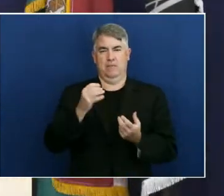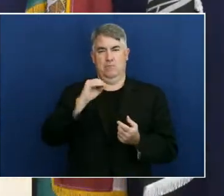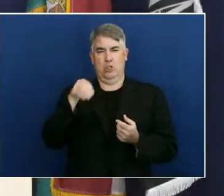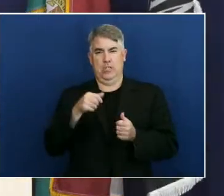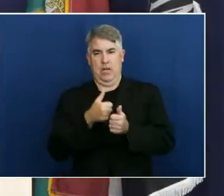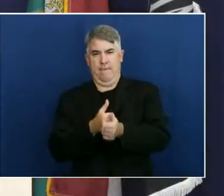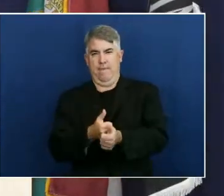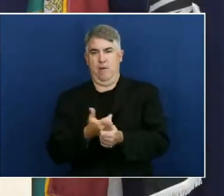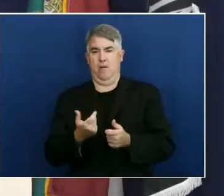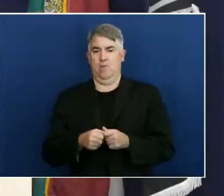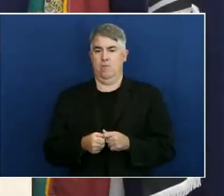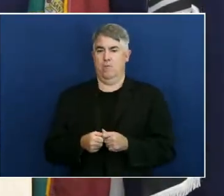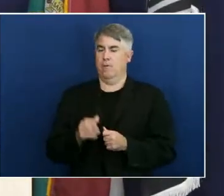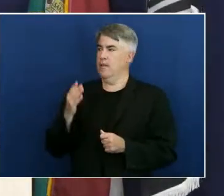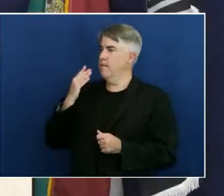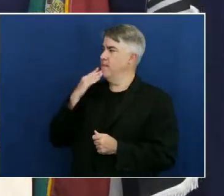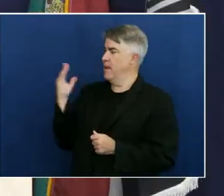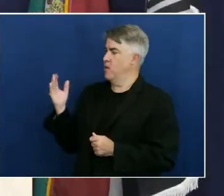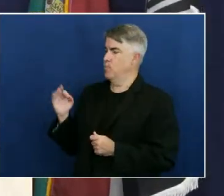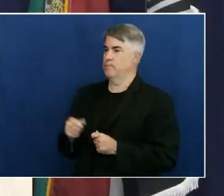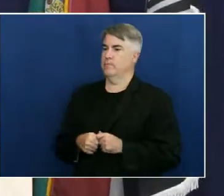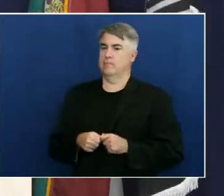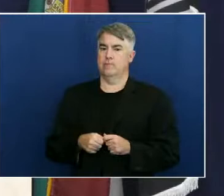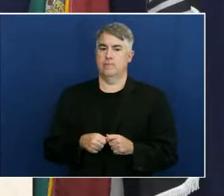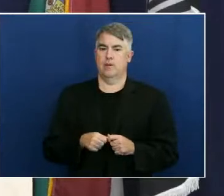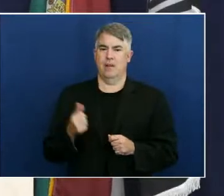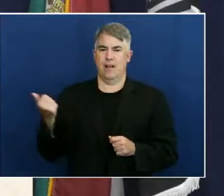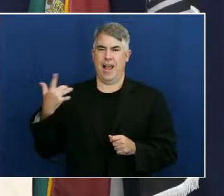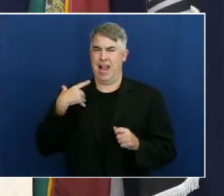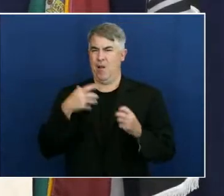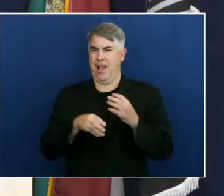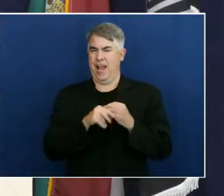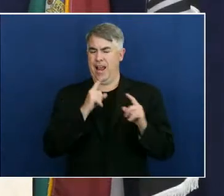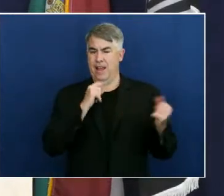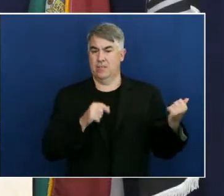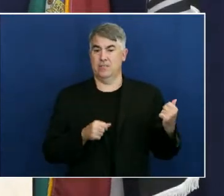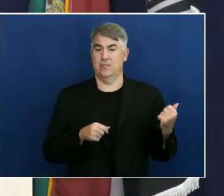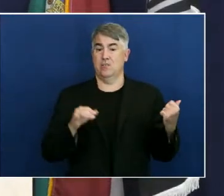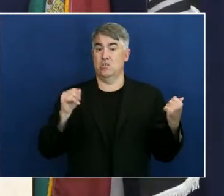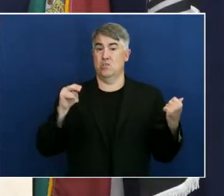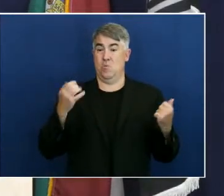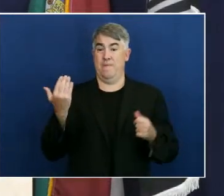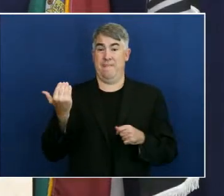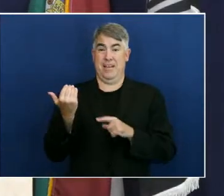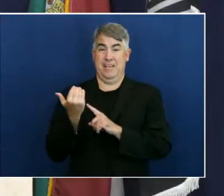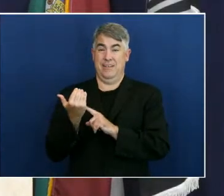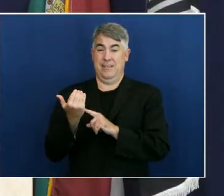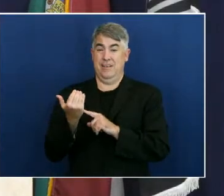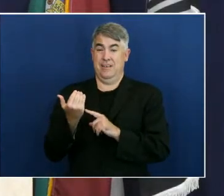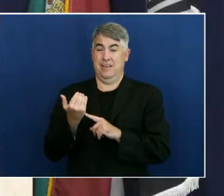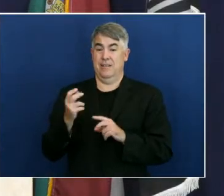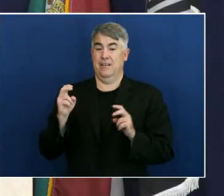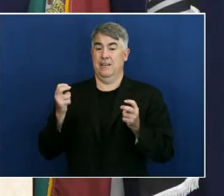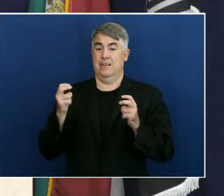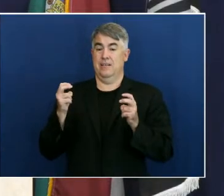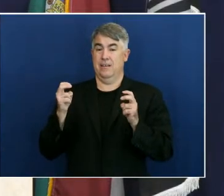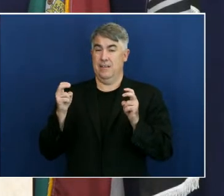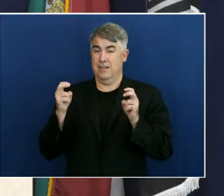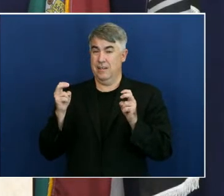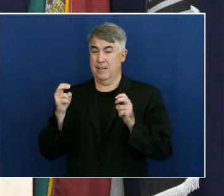Thank you, Dr. Wooten. And Brandon, I think just to follow up on that, I think June 15th has been put out there as a date where we begin to return to